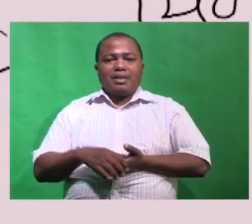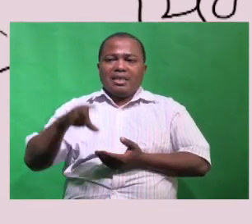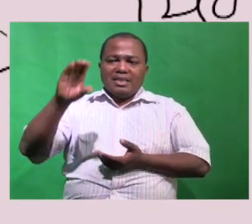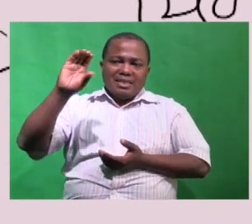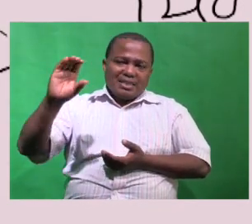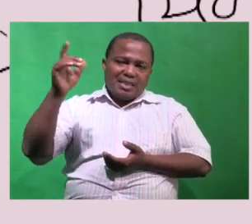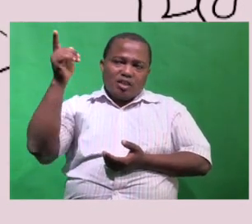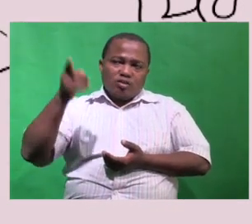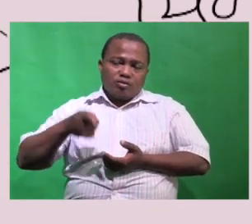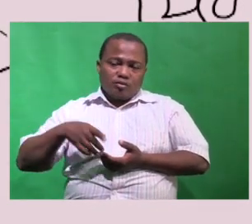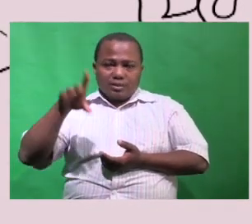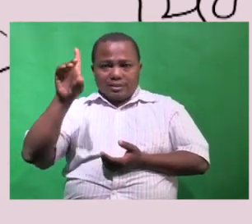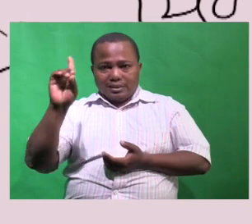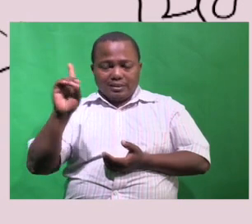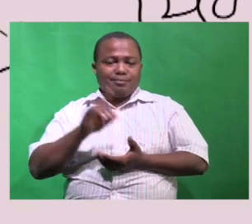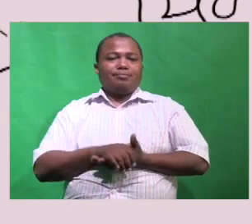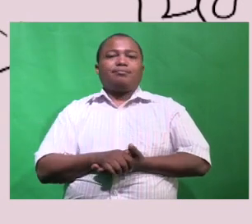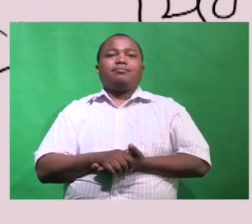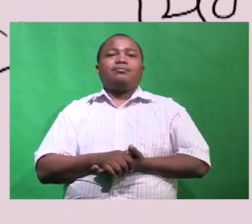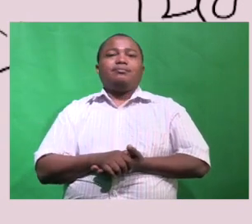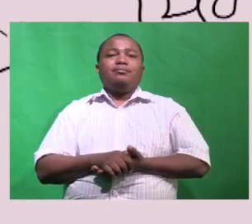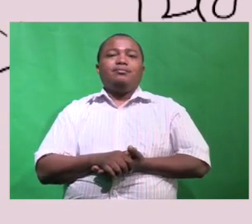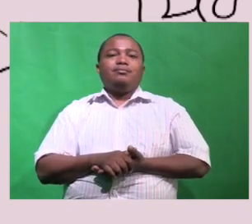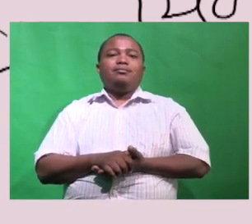CD of